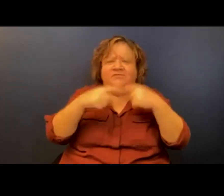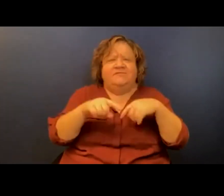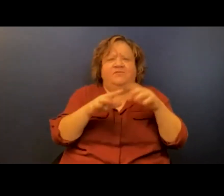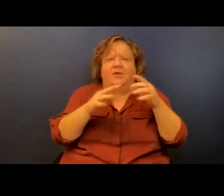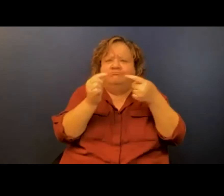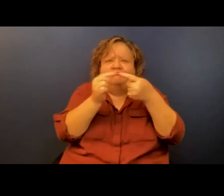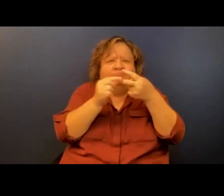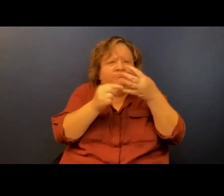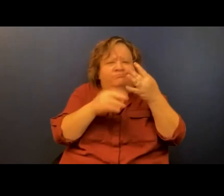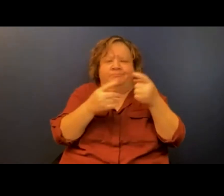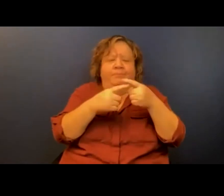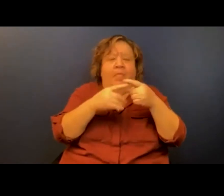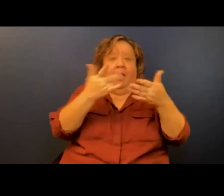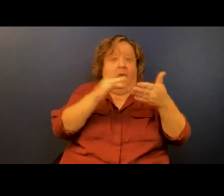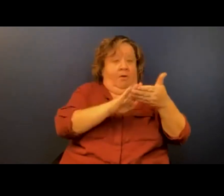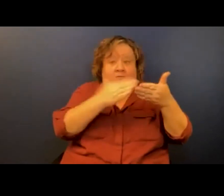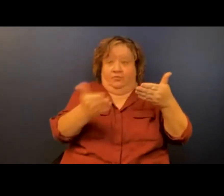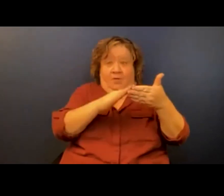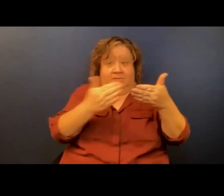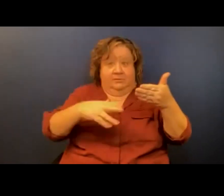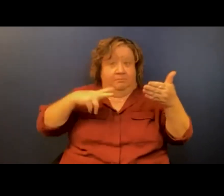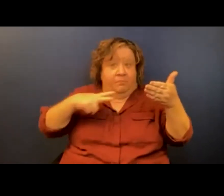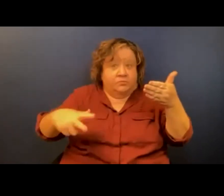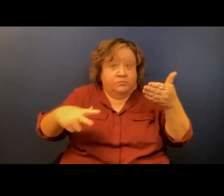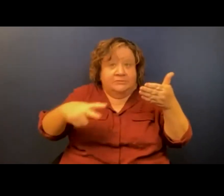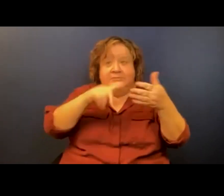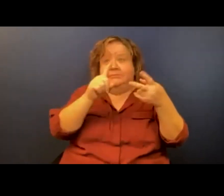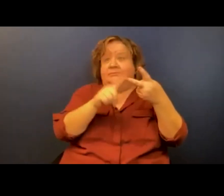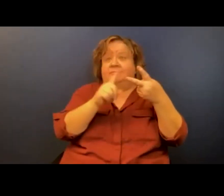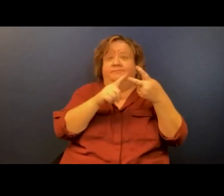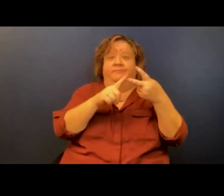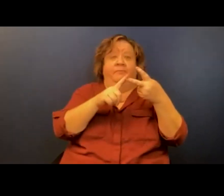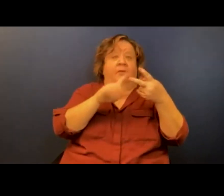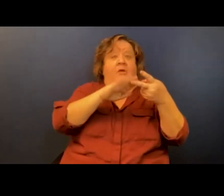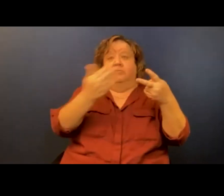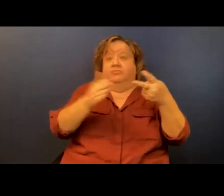Portuguese and also a translator into sign language.